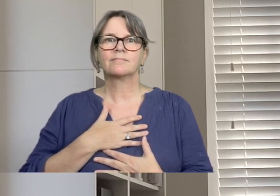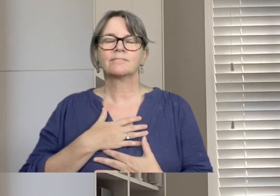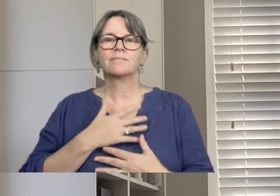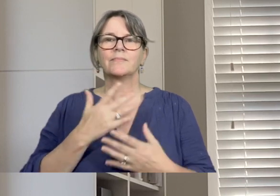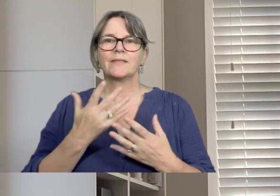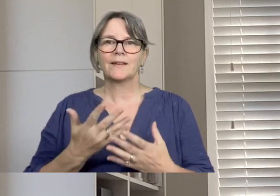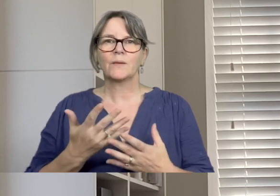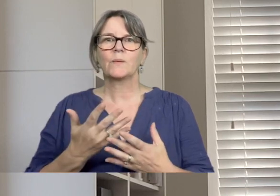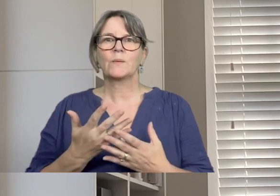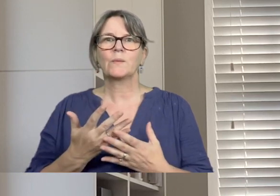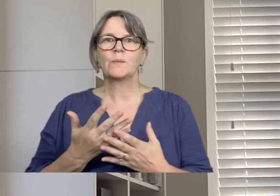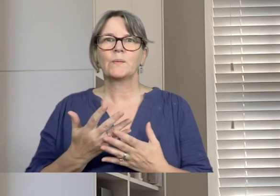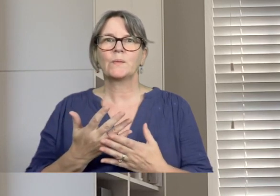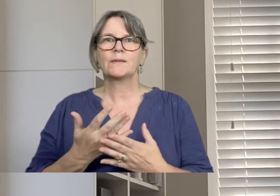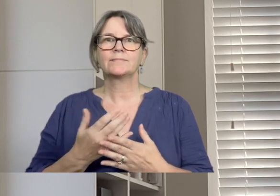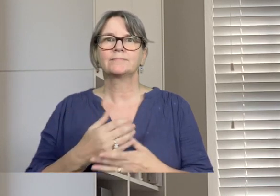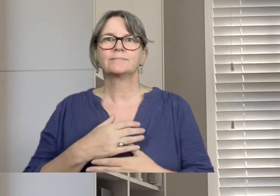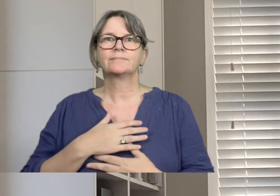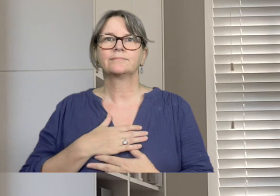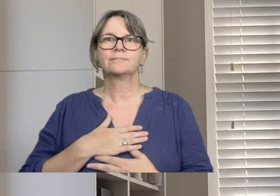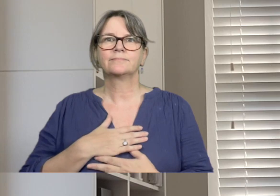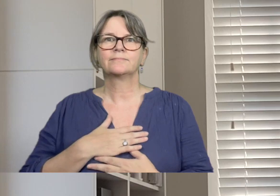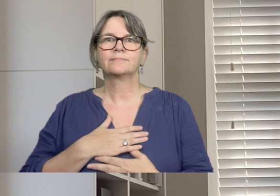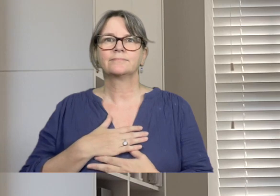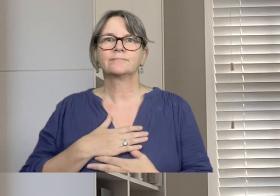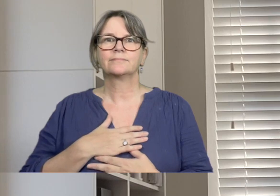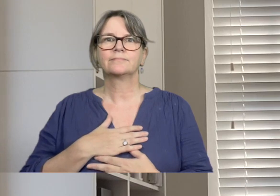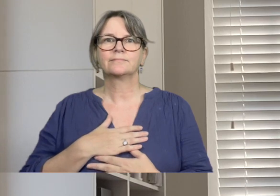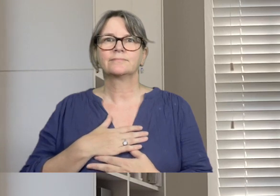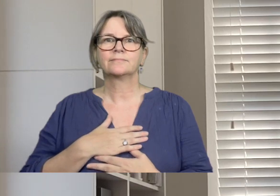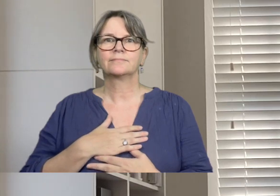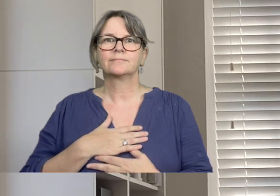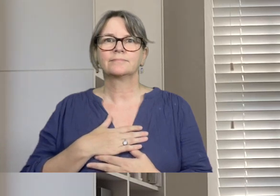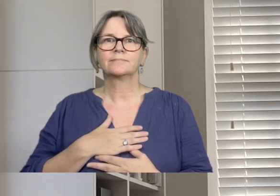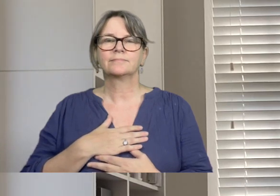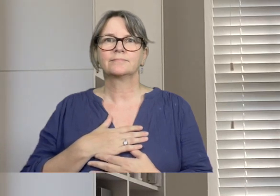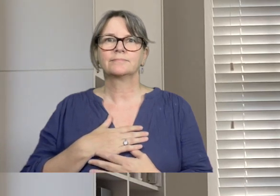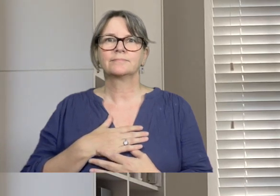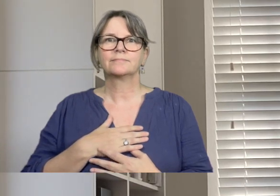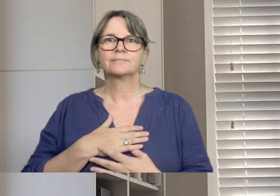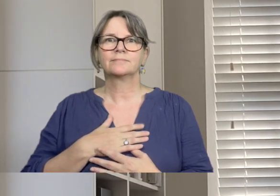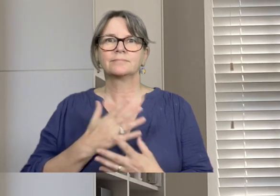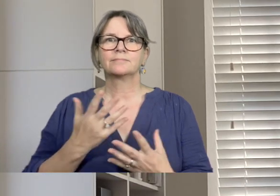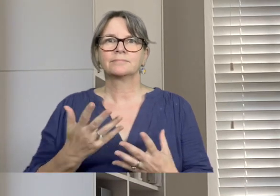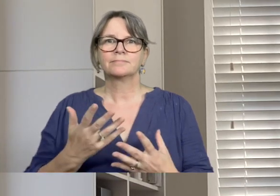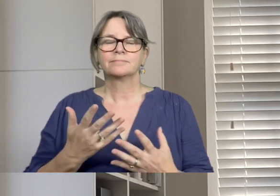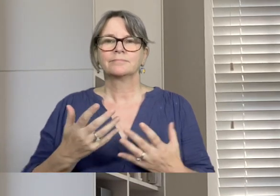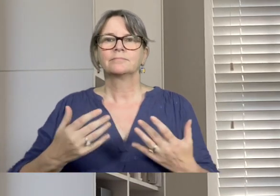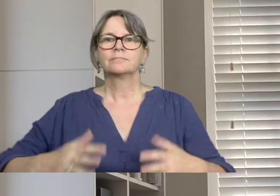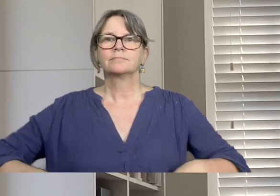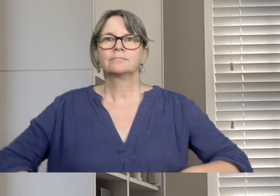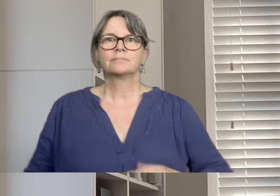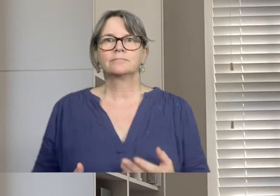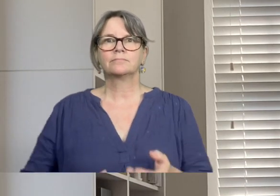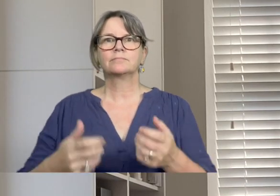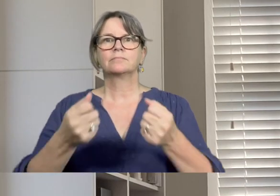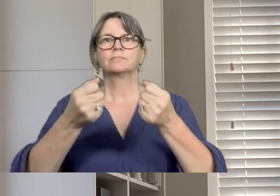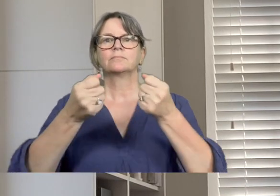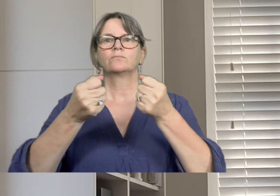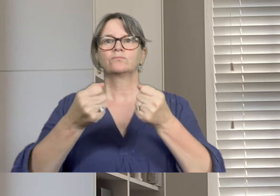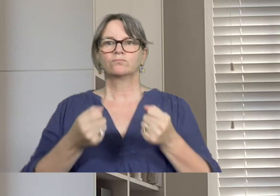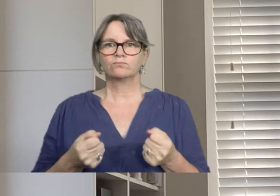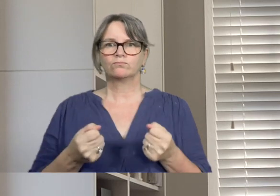Nice. So from this parallel, we're going to rotate out into turn out from the hip. Same thing, let the arms